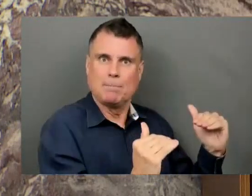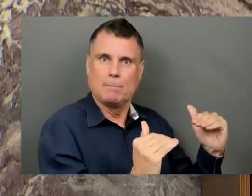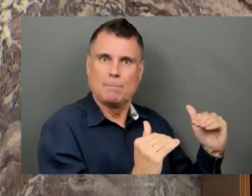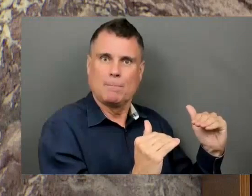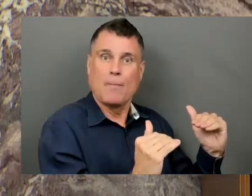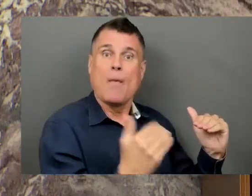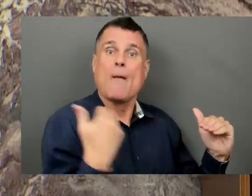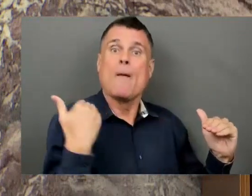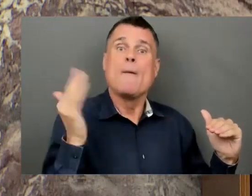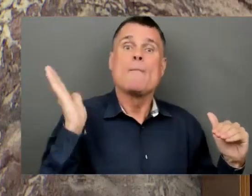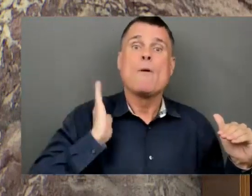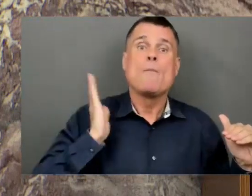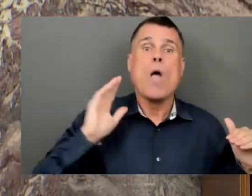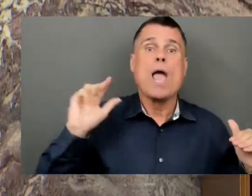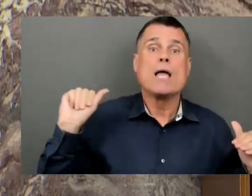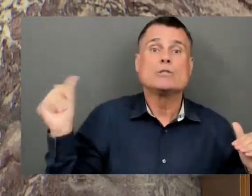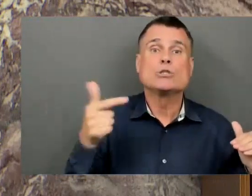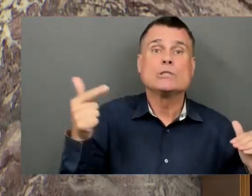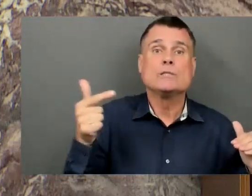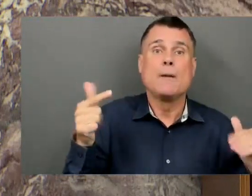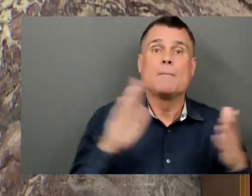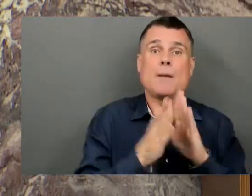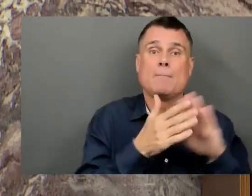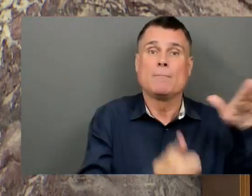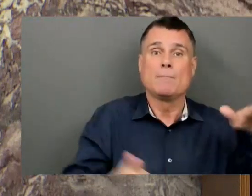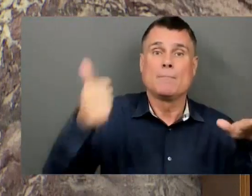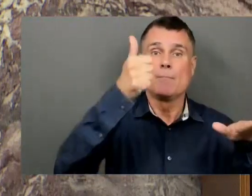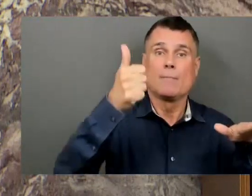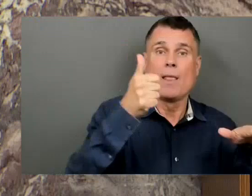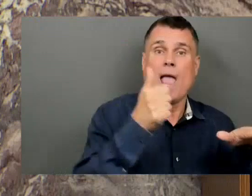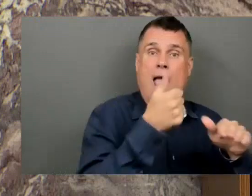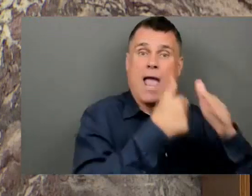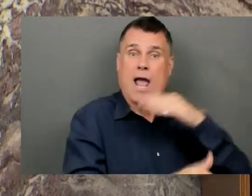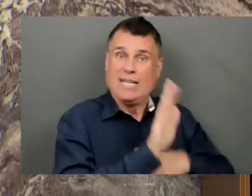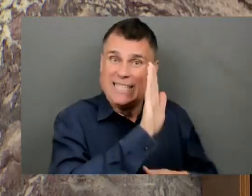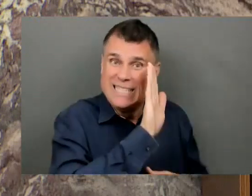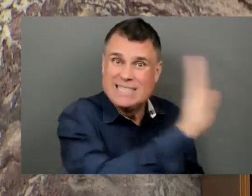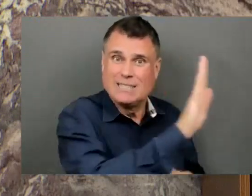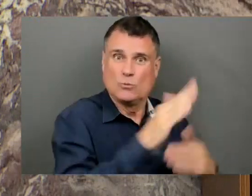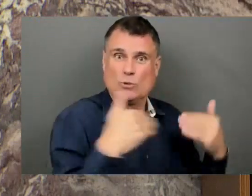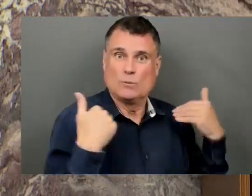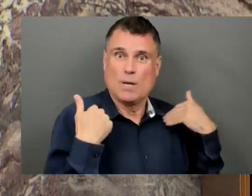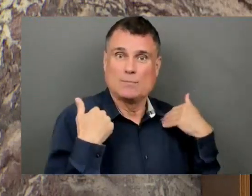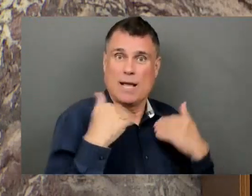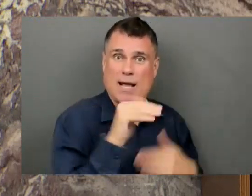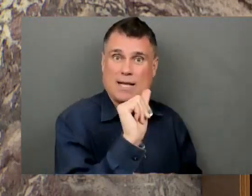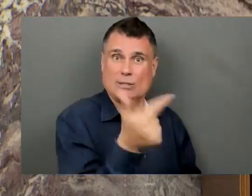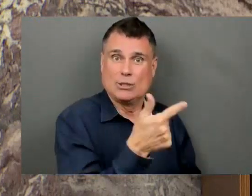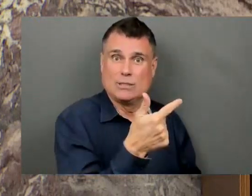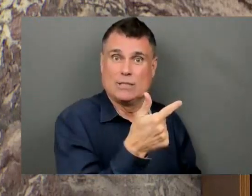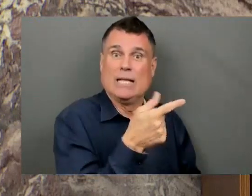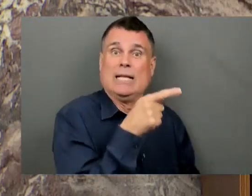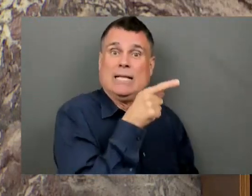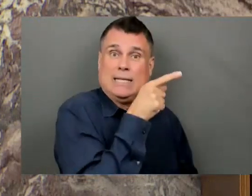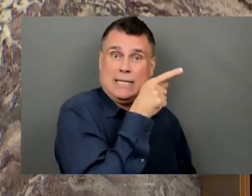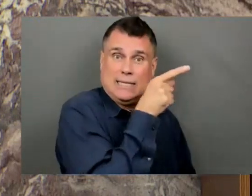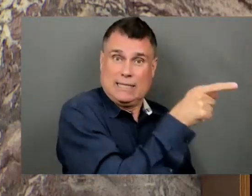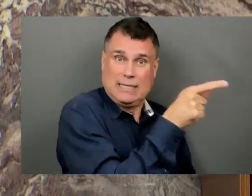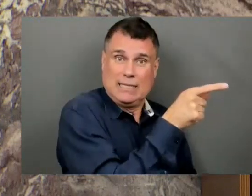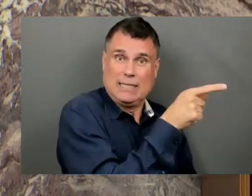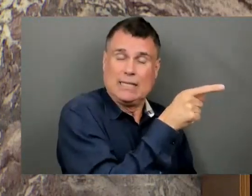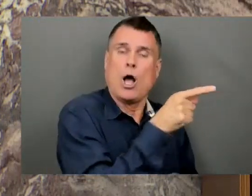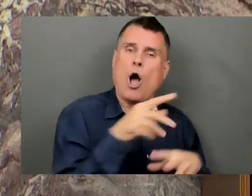the system prioritized this sexual predator's privacy over the safety and well-being of our